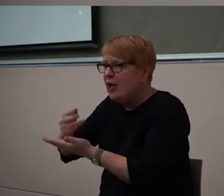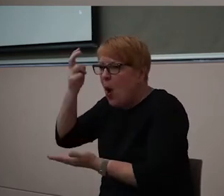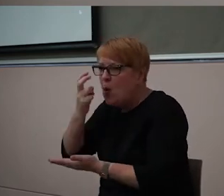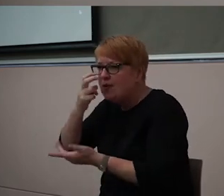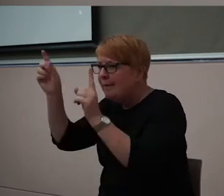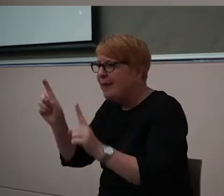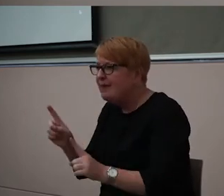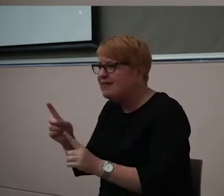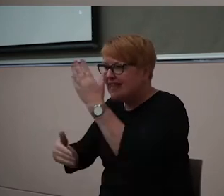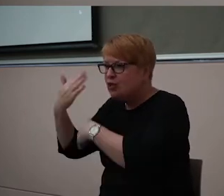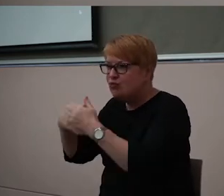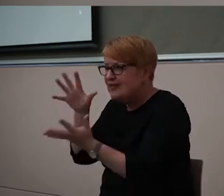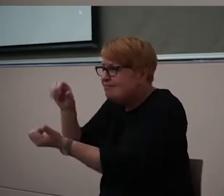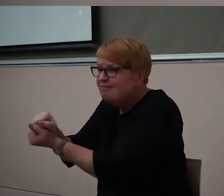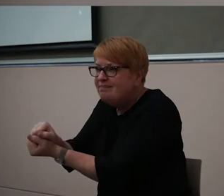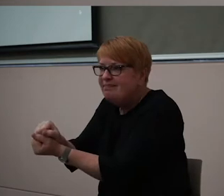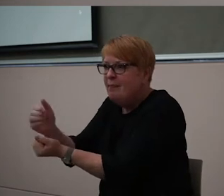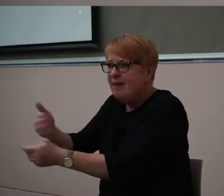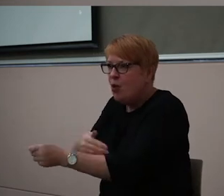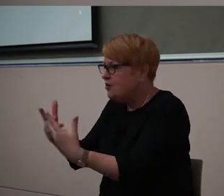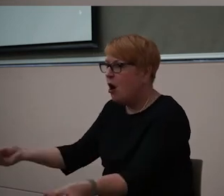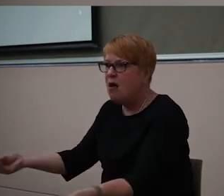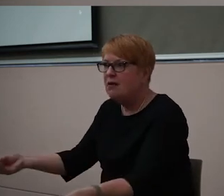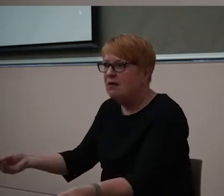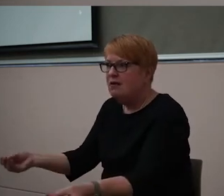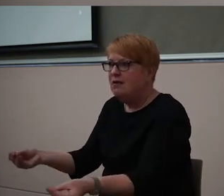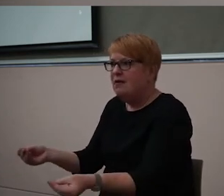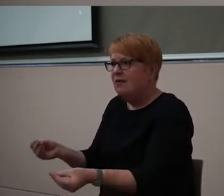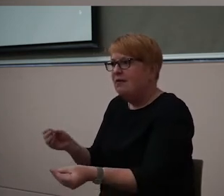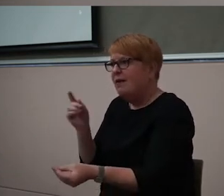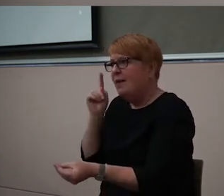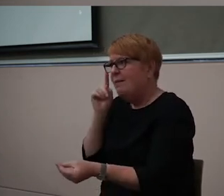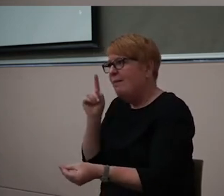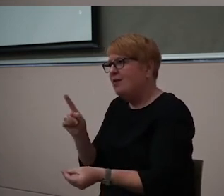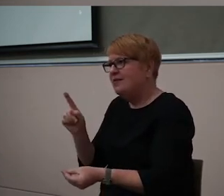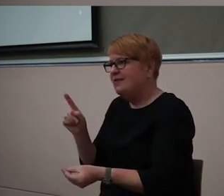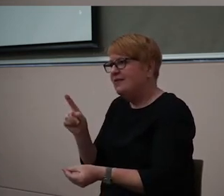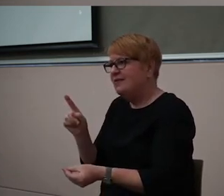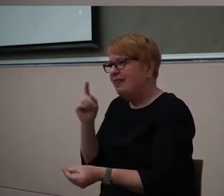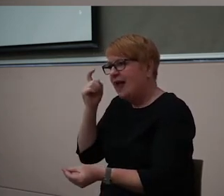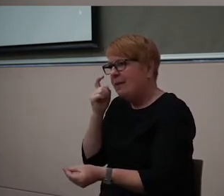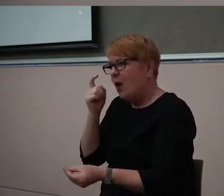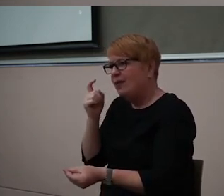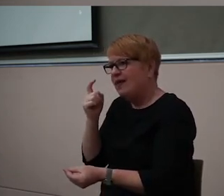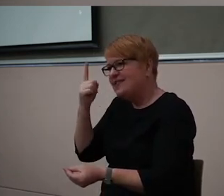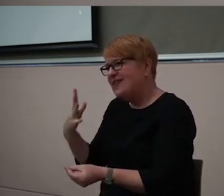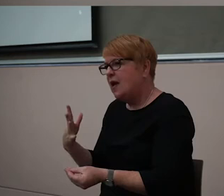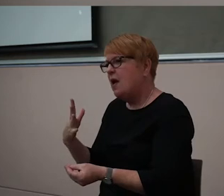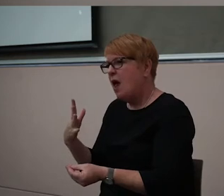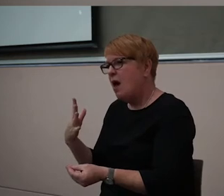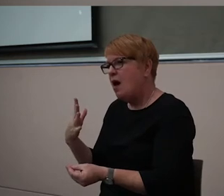but trying to resist that in some way and kind of complicate this singular narrative of